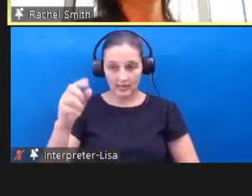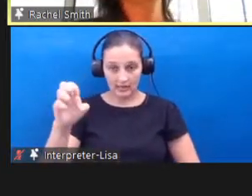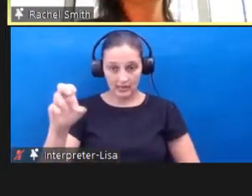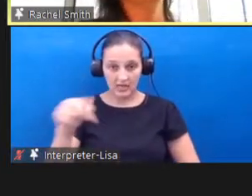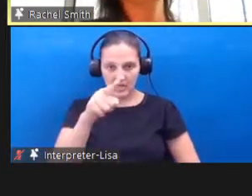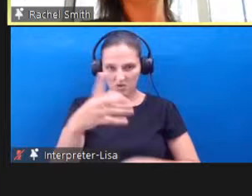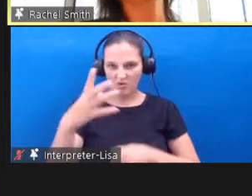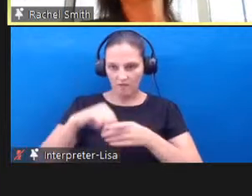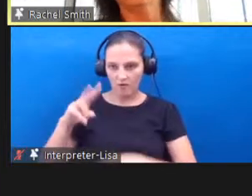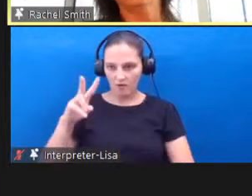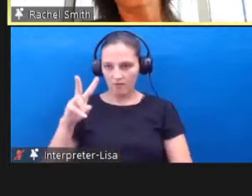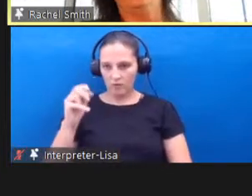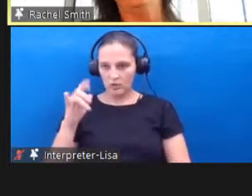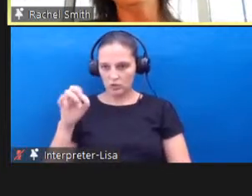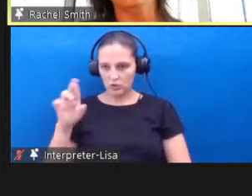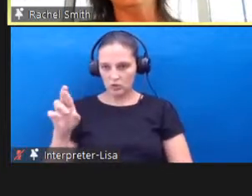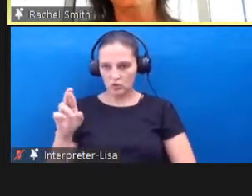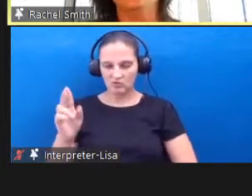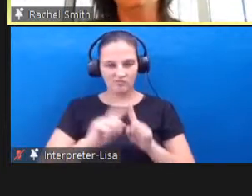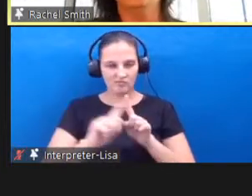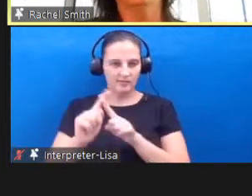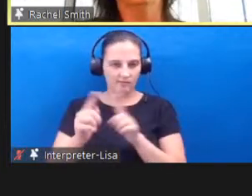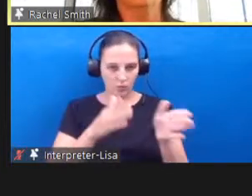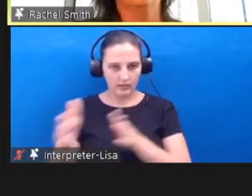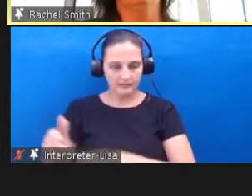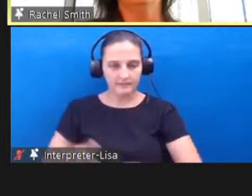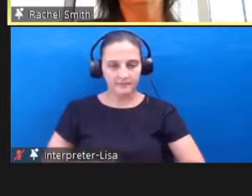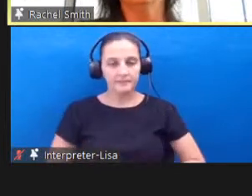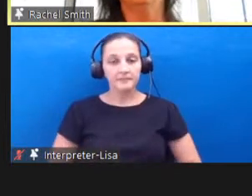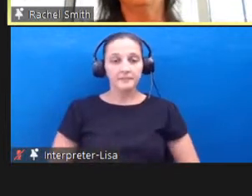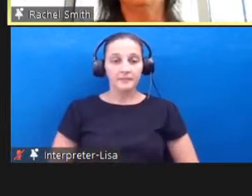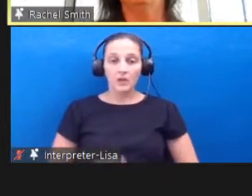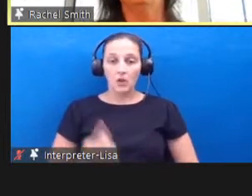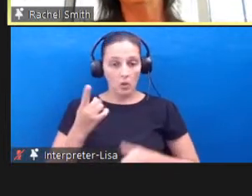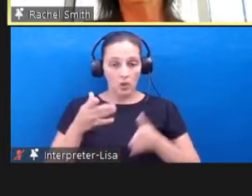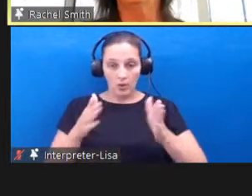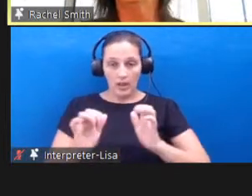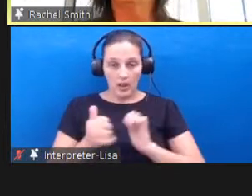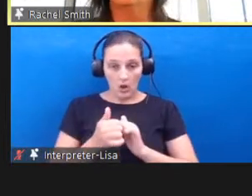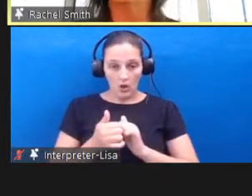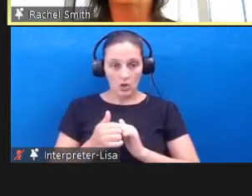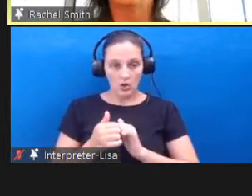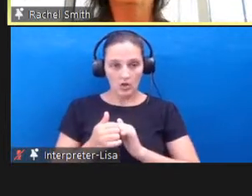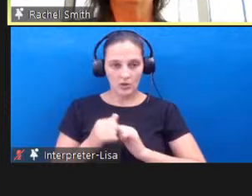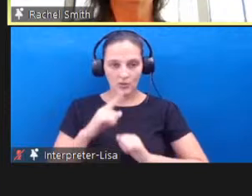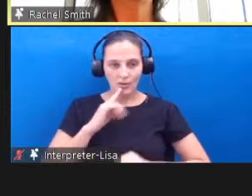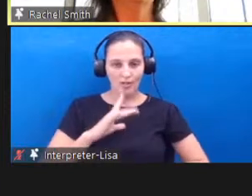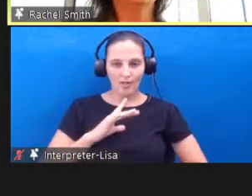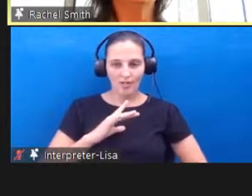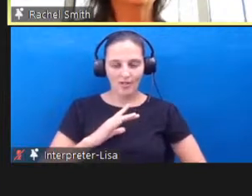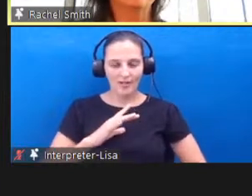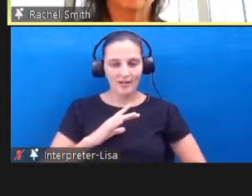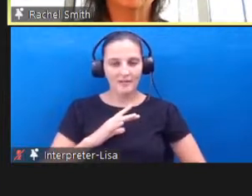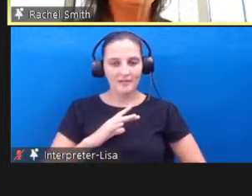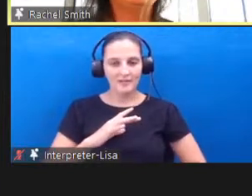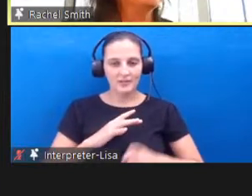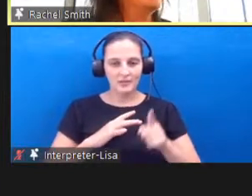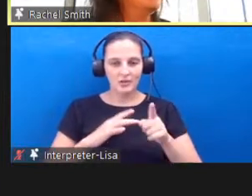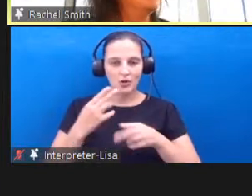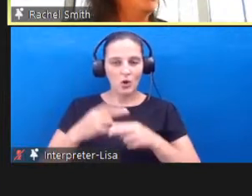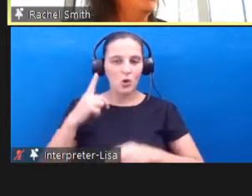in Voyager in a couple of ways. And one particular way was that's really cool for astrobiology is the golden